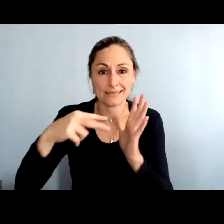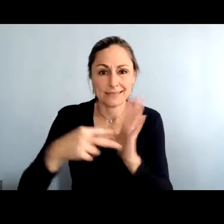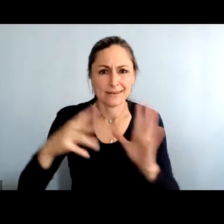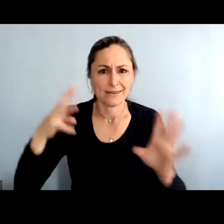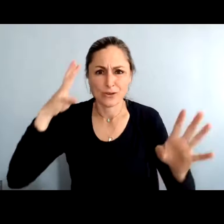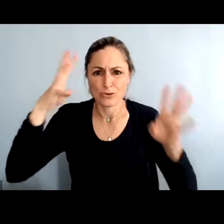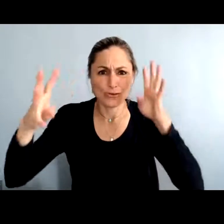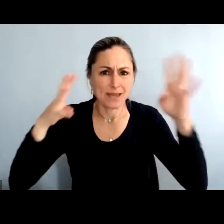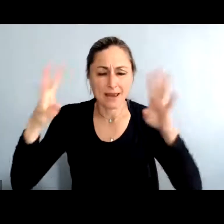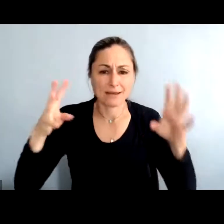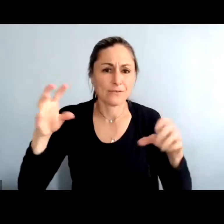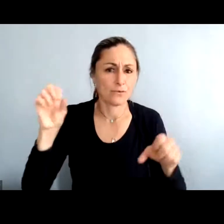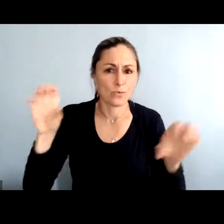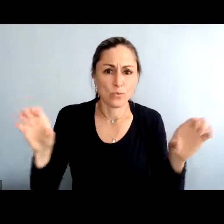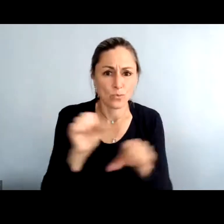work,